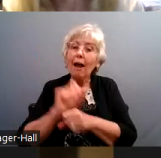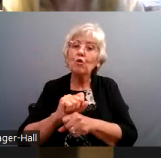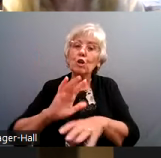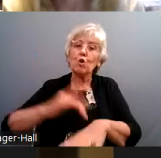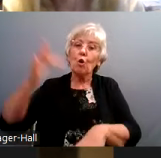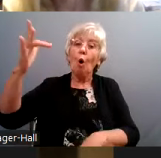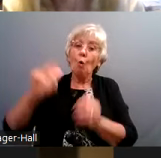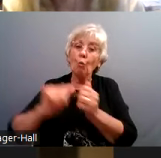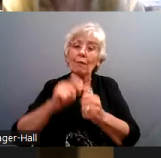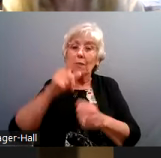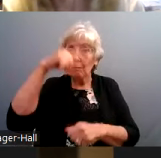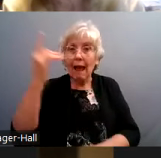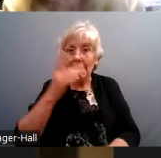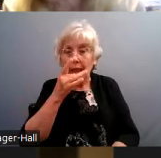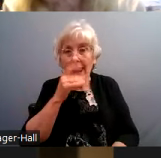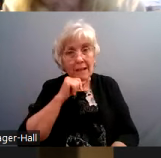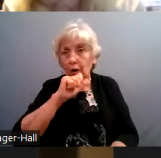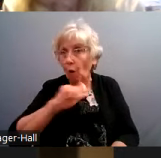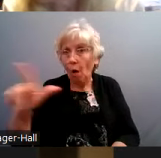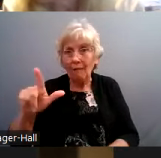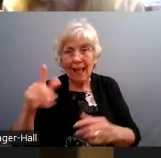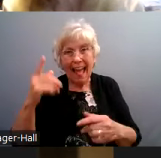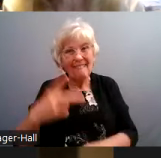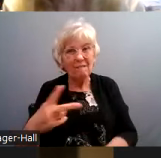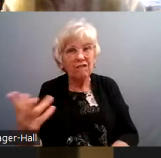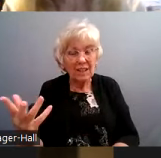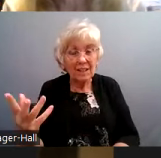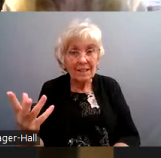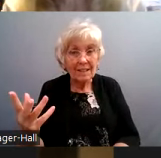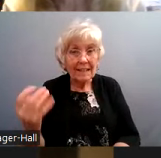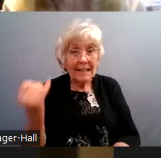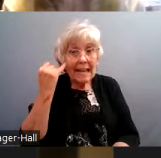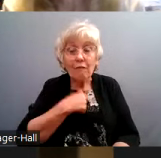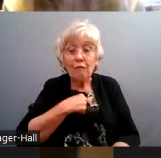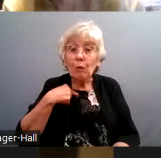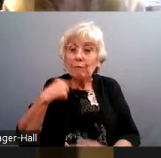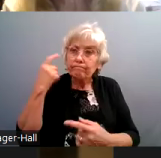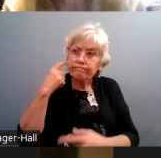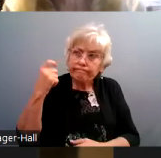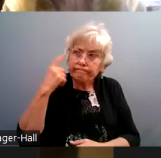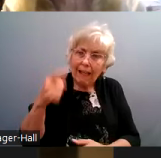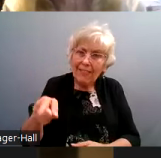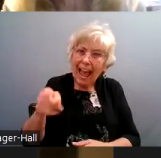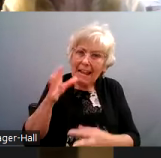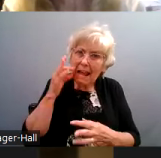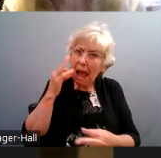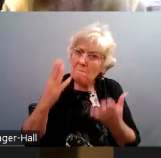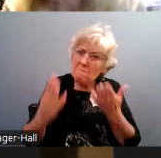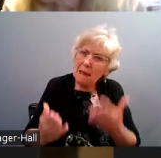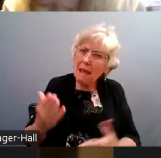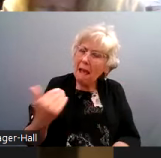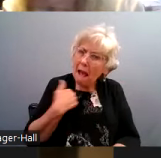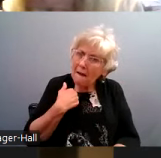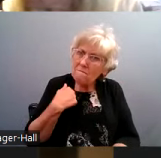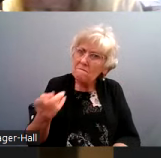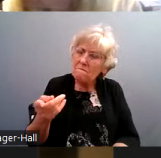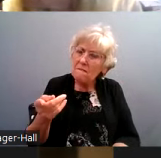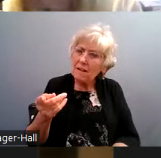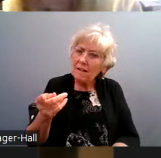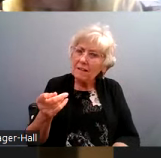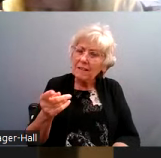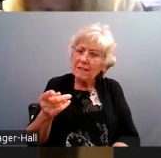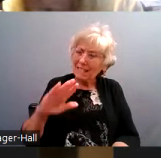with the black light. So if we're suspicious that this cat does have, this cat does have the